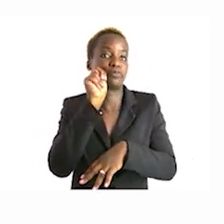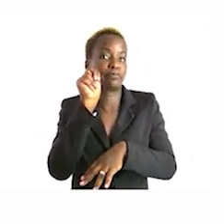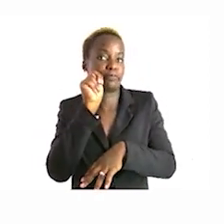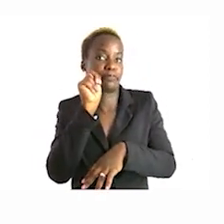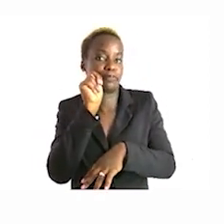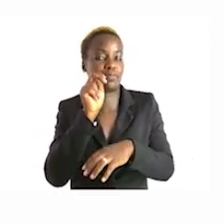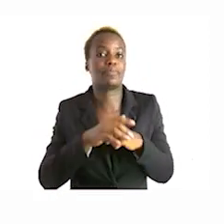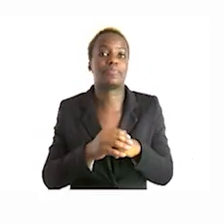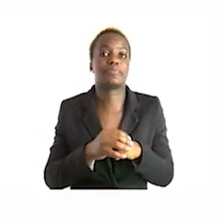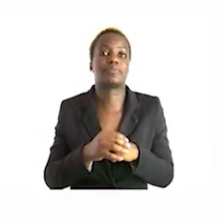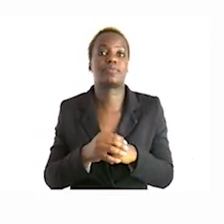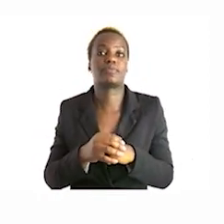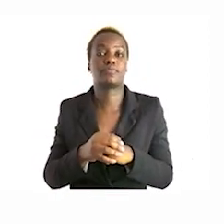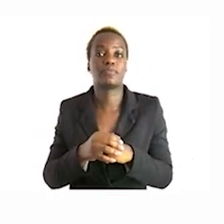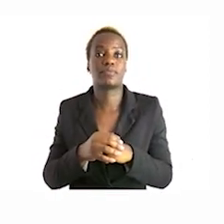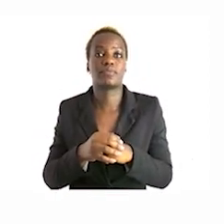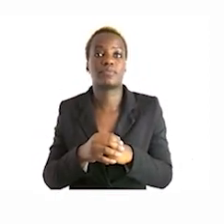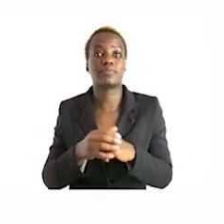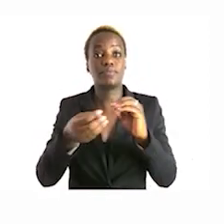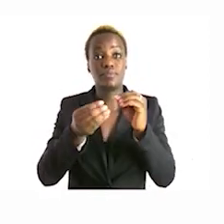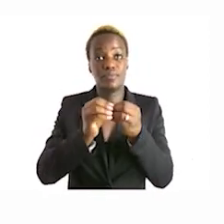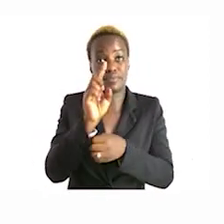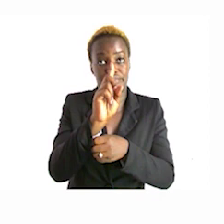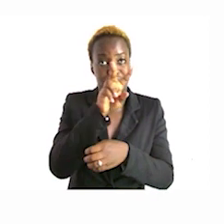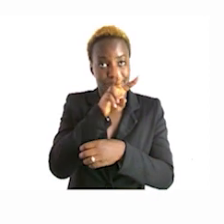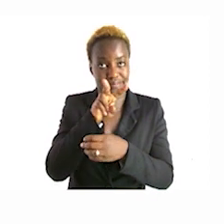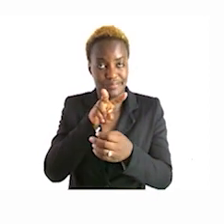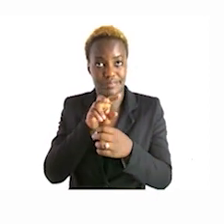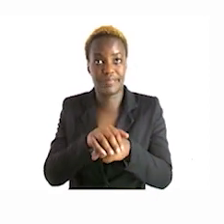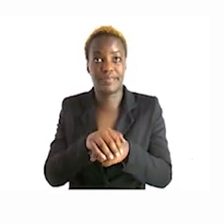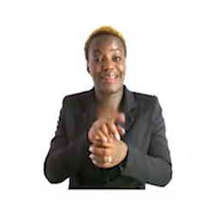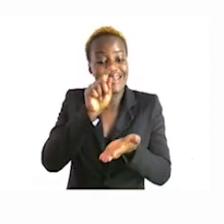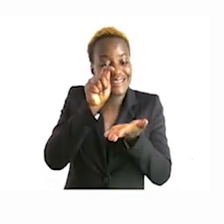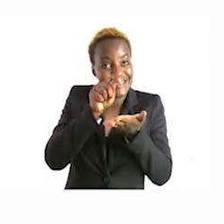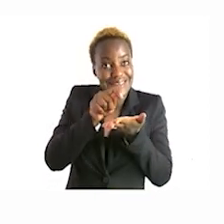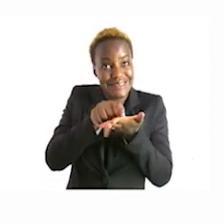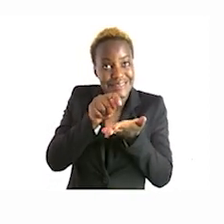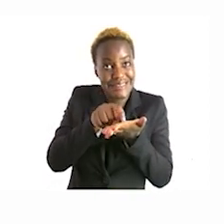okay? All right, so let's quickly read number 1. The chick is